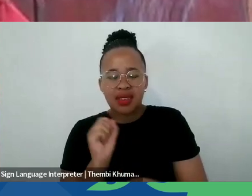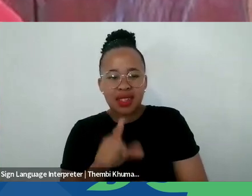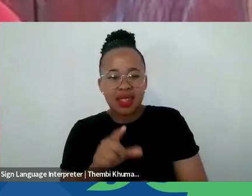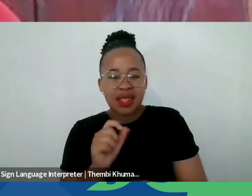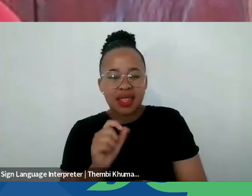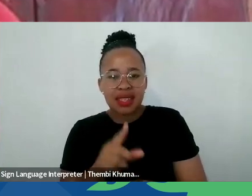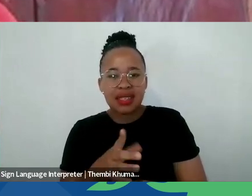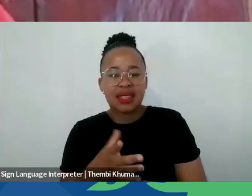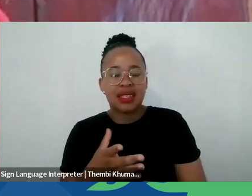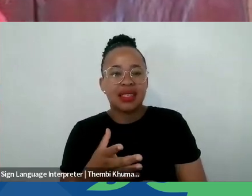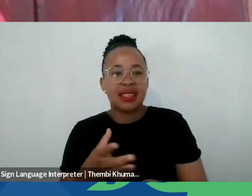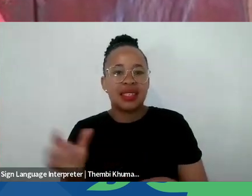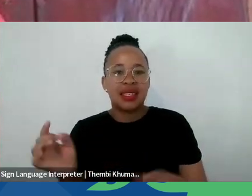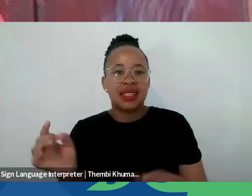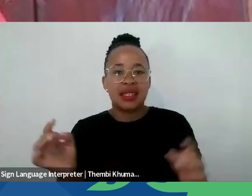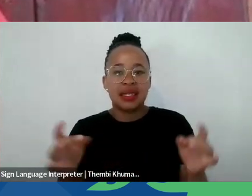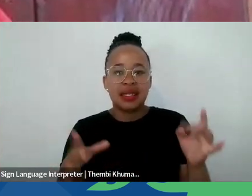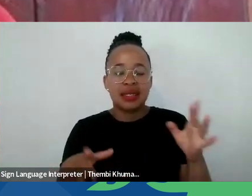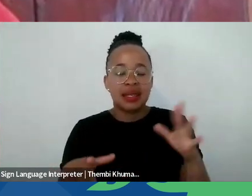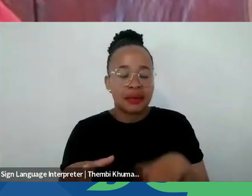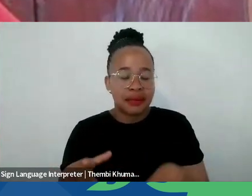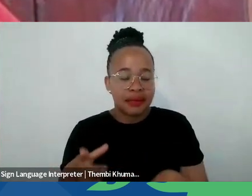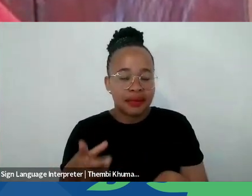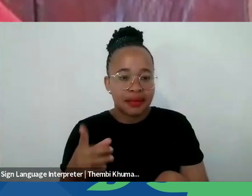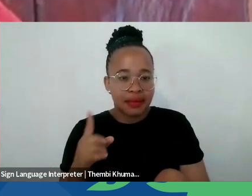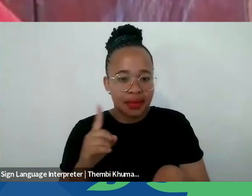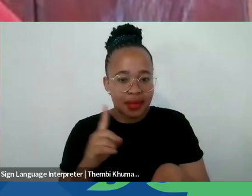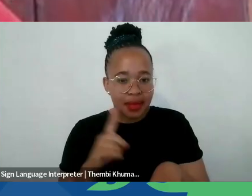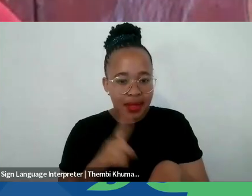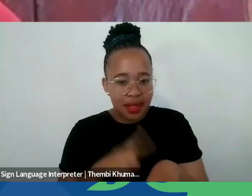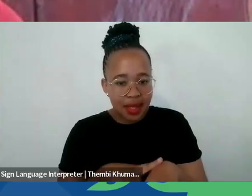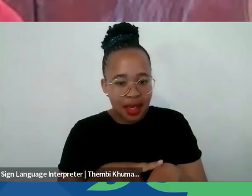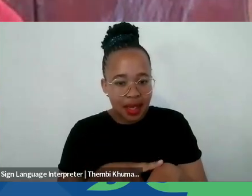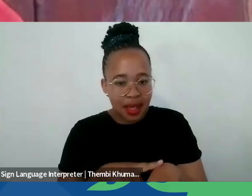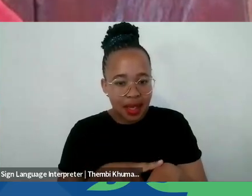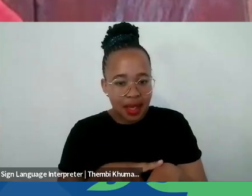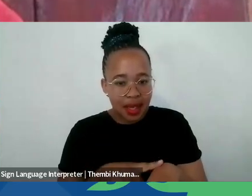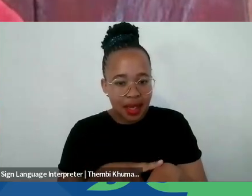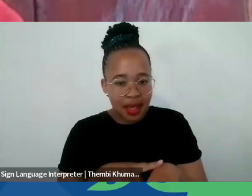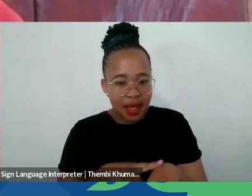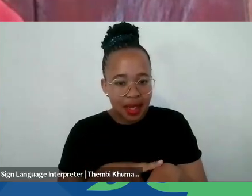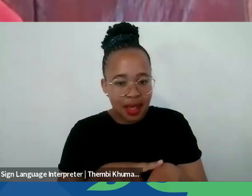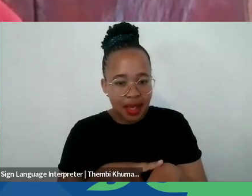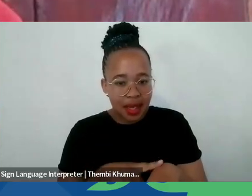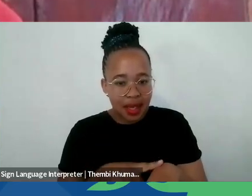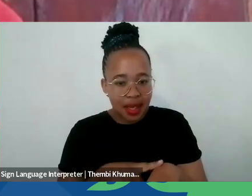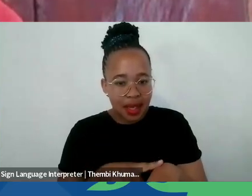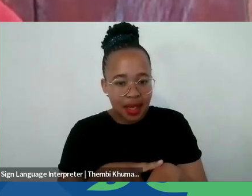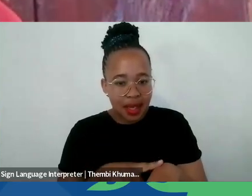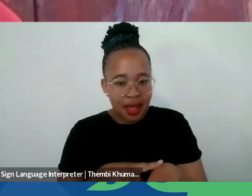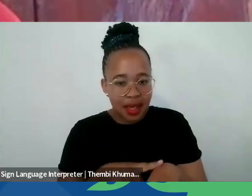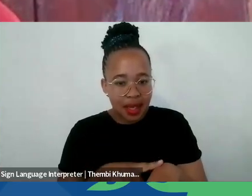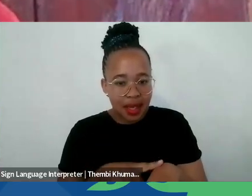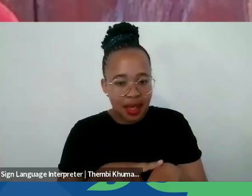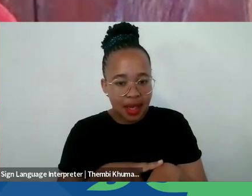maybe just a curse, so people don't seek for help. And now, because of that belief, there has been stigma whereby